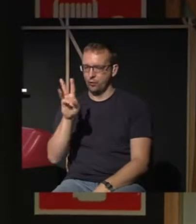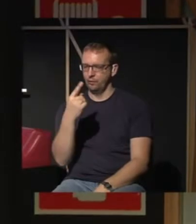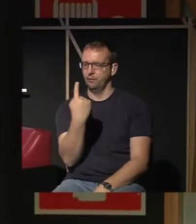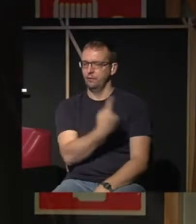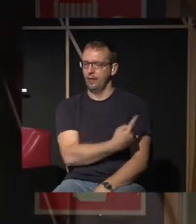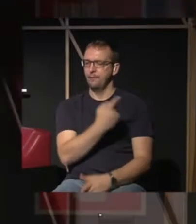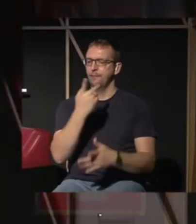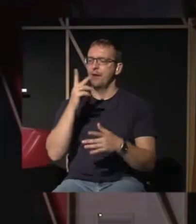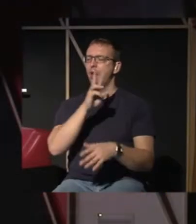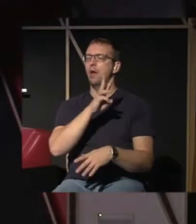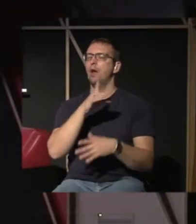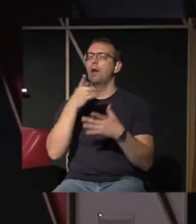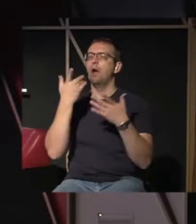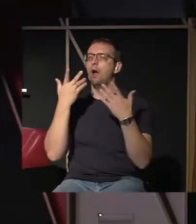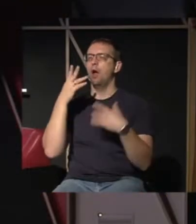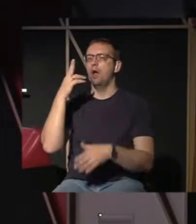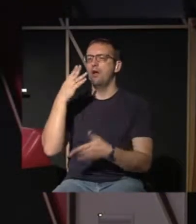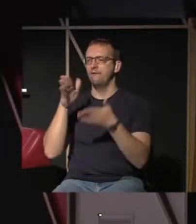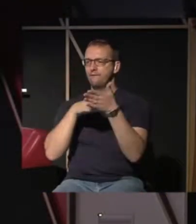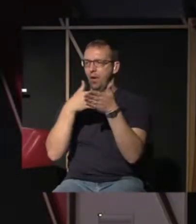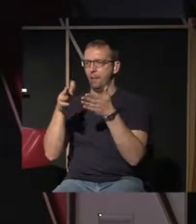Thank you.